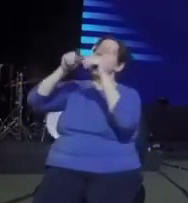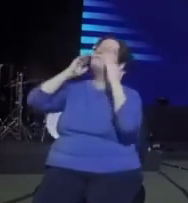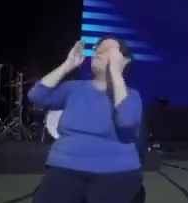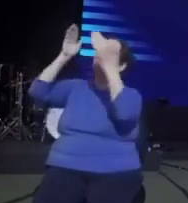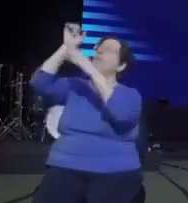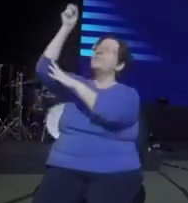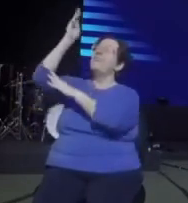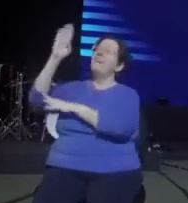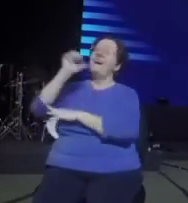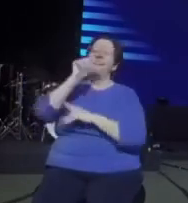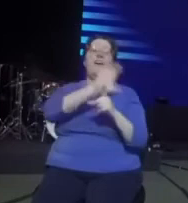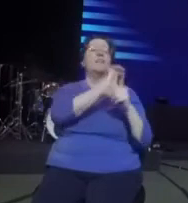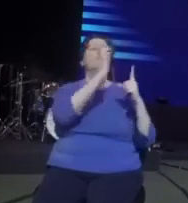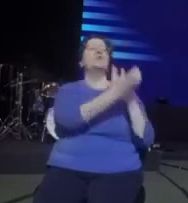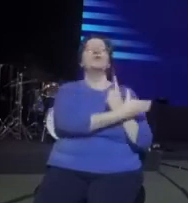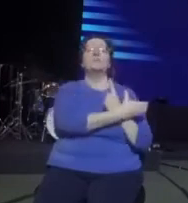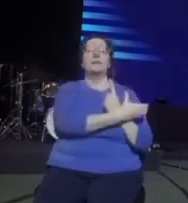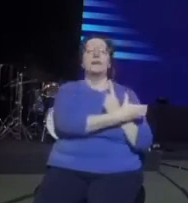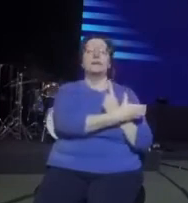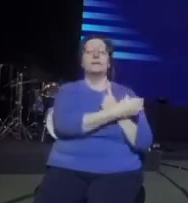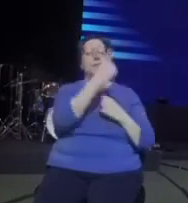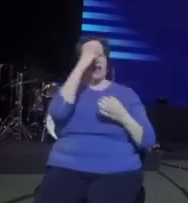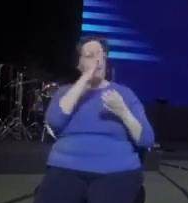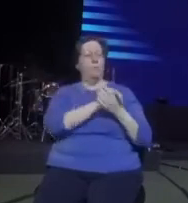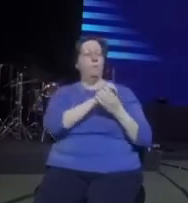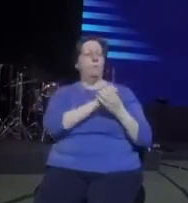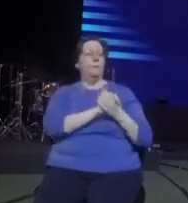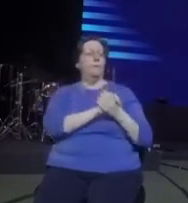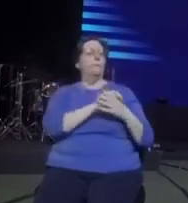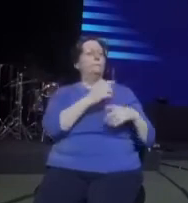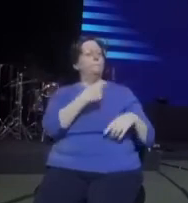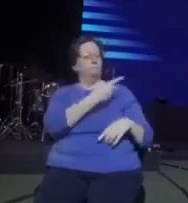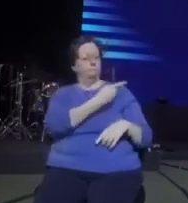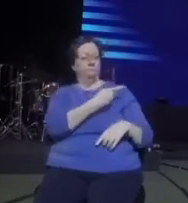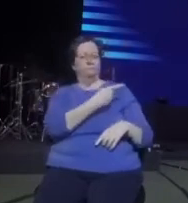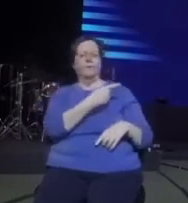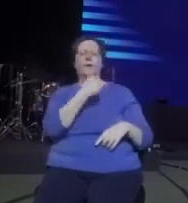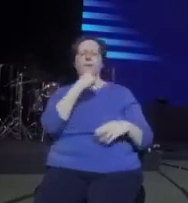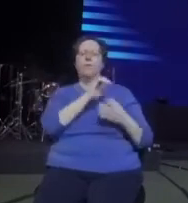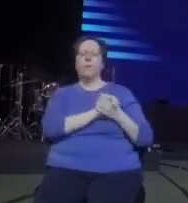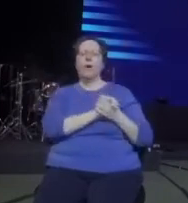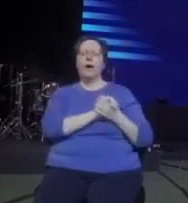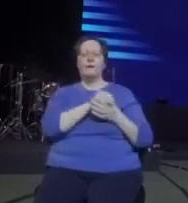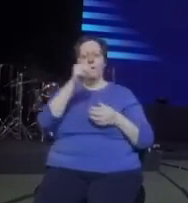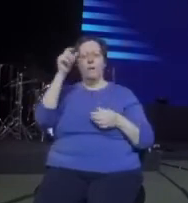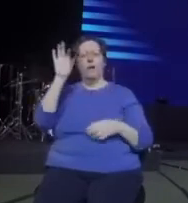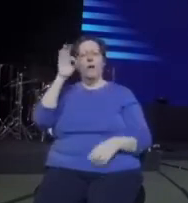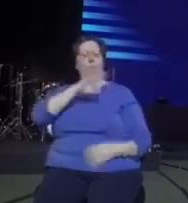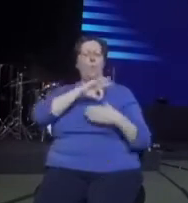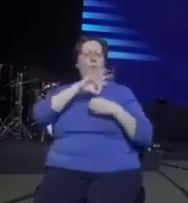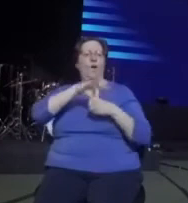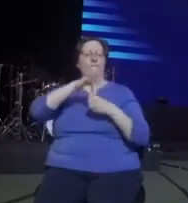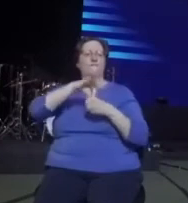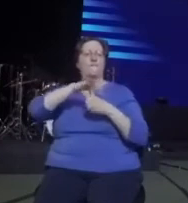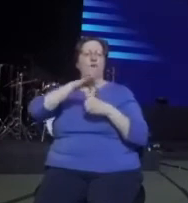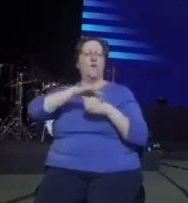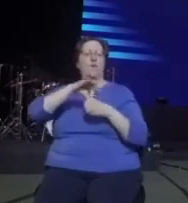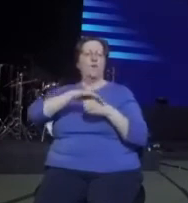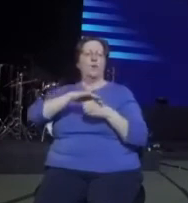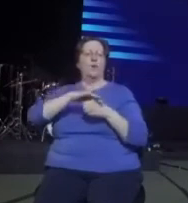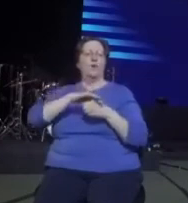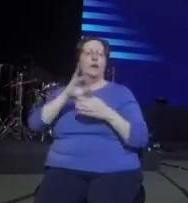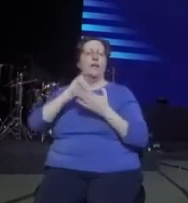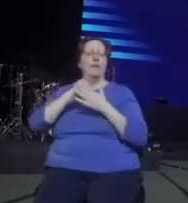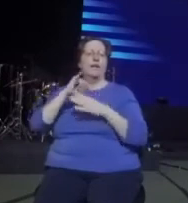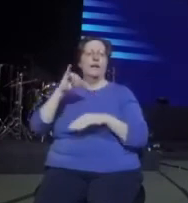remember when Debbie and I first got married, we voted for the nicest guy in the whole world to be president of the United States. You took the interest rates to